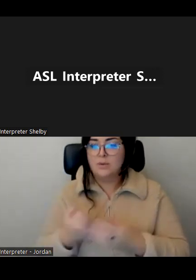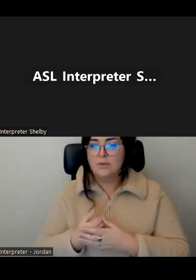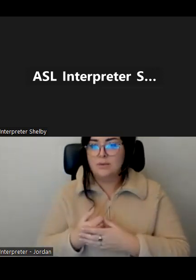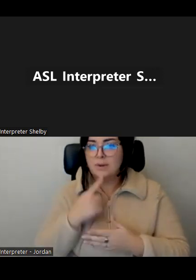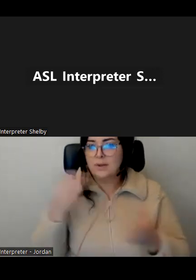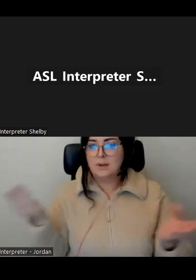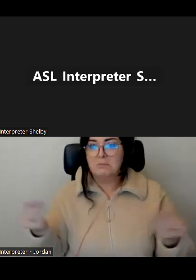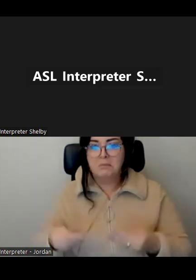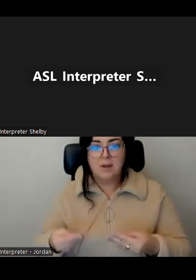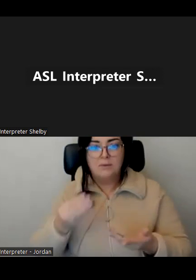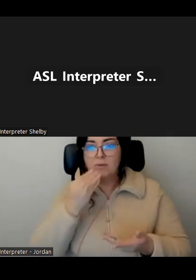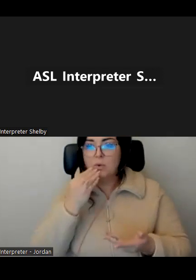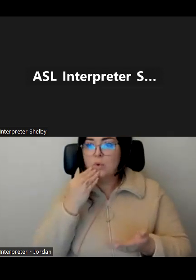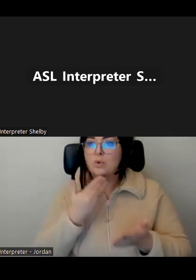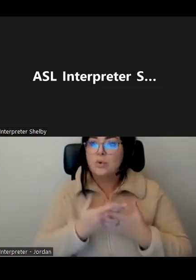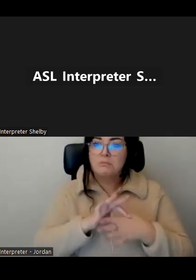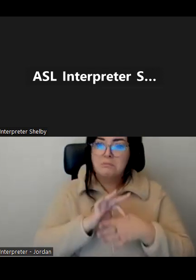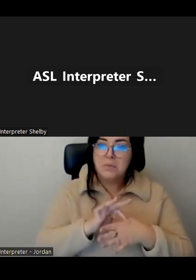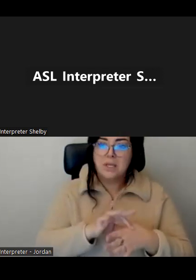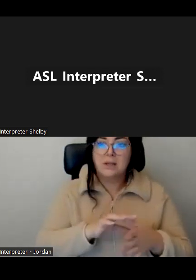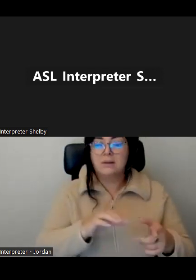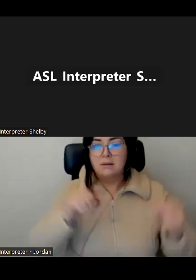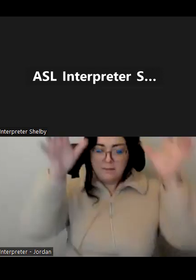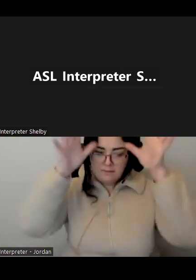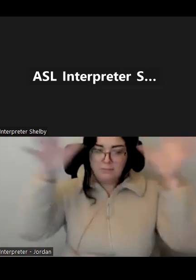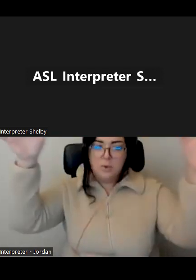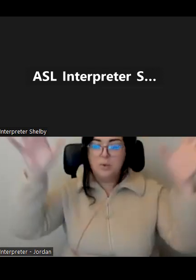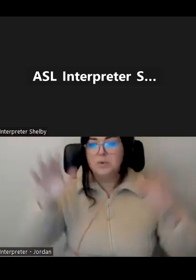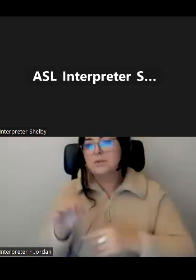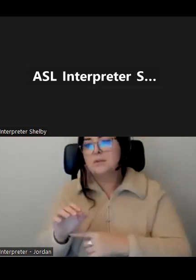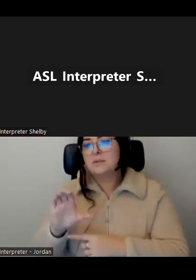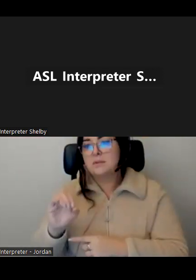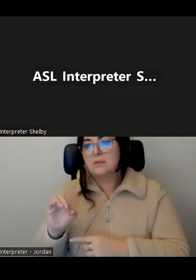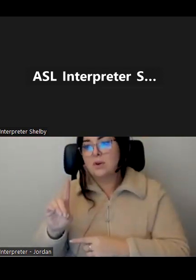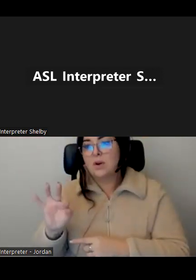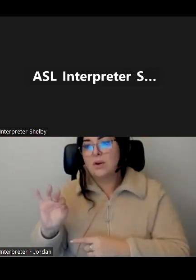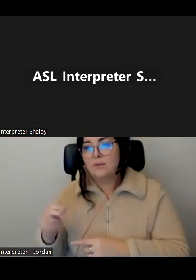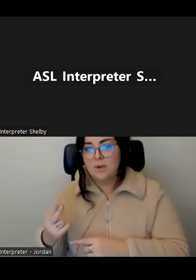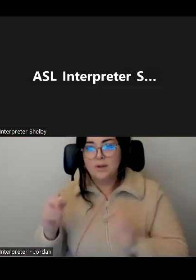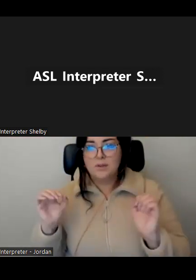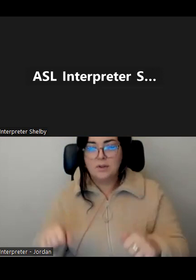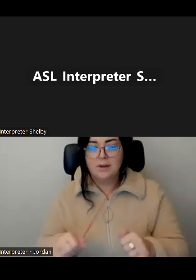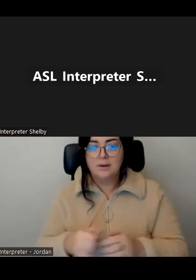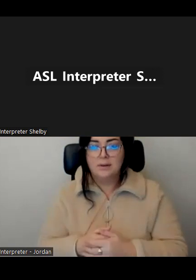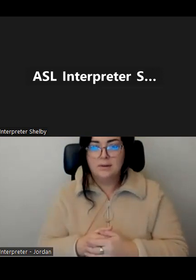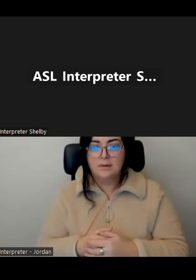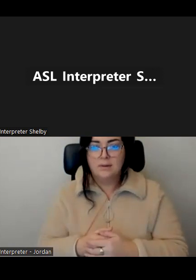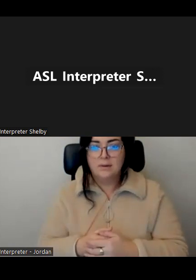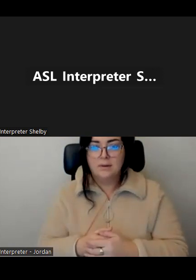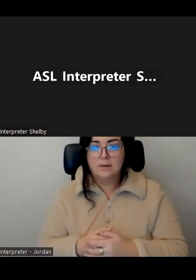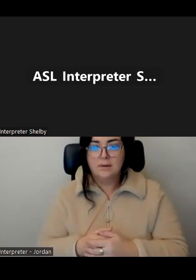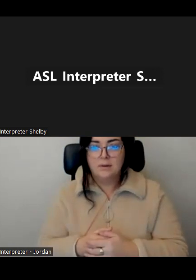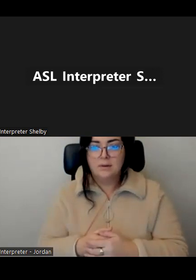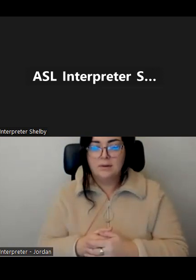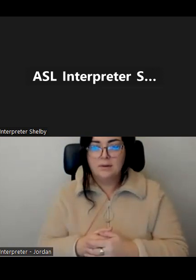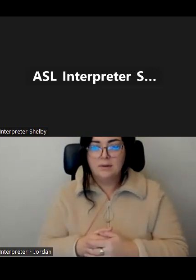you with a good supply of moose or codfish or, whatever it is. So those things can certainly